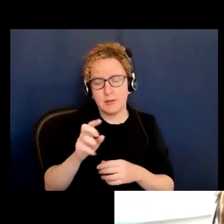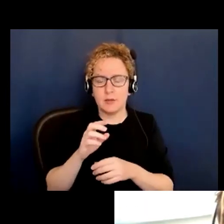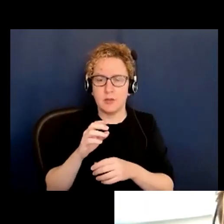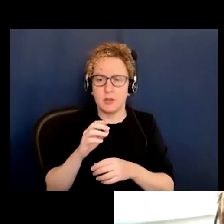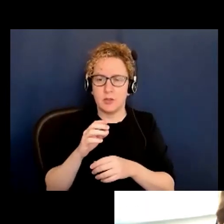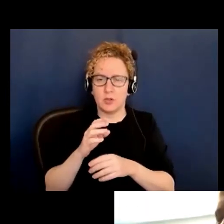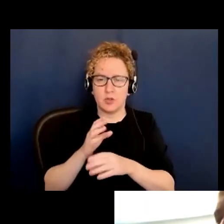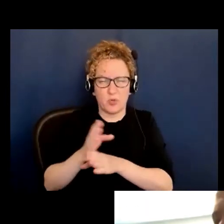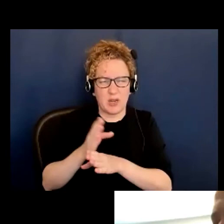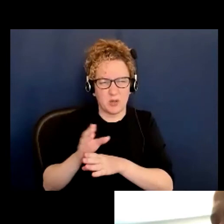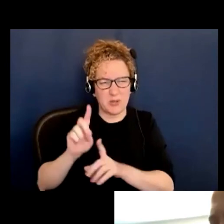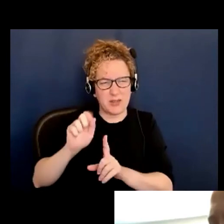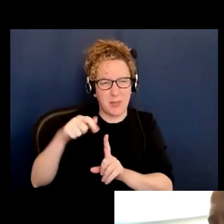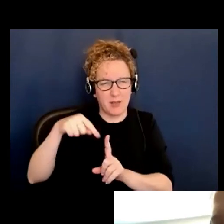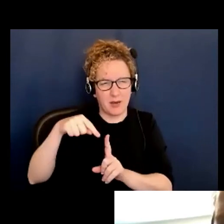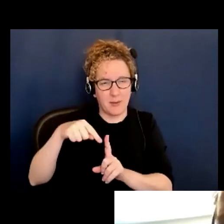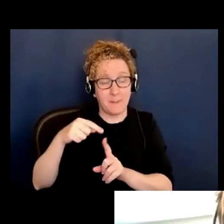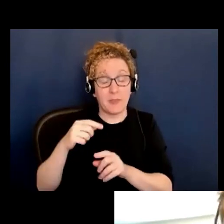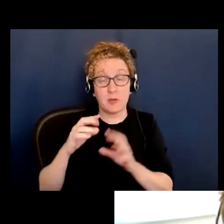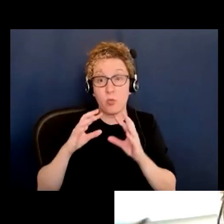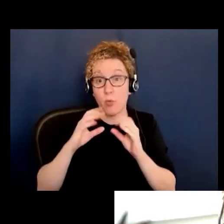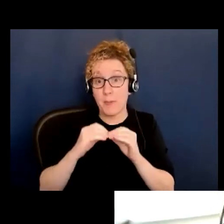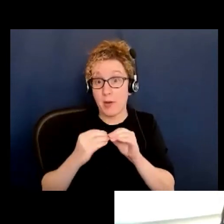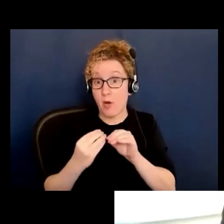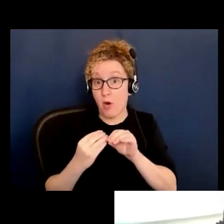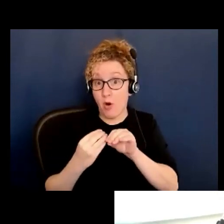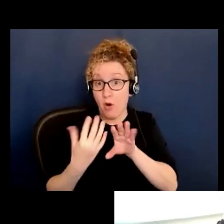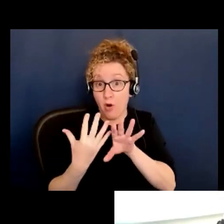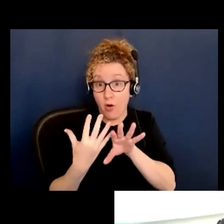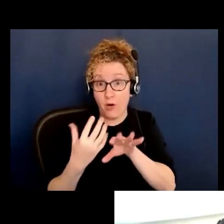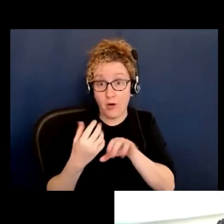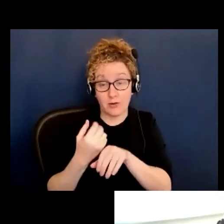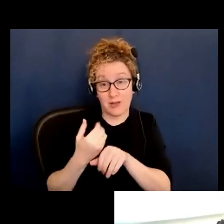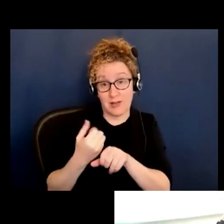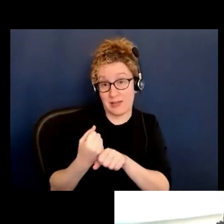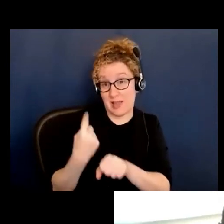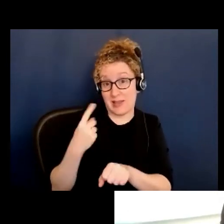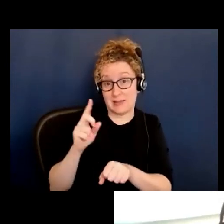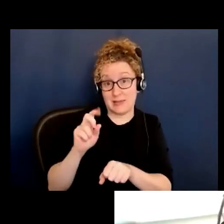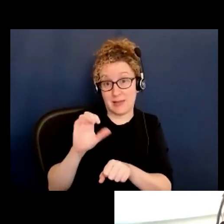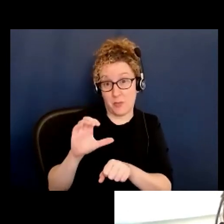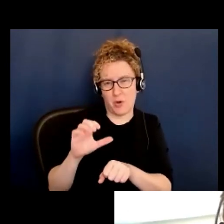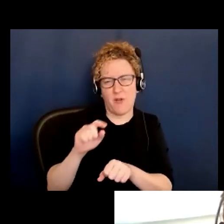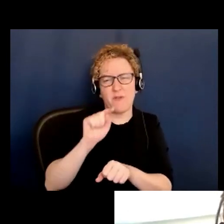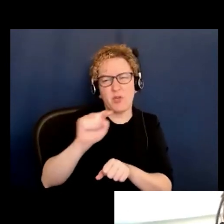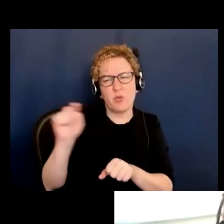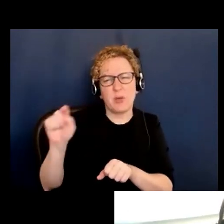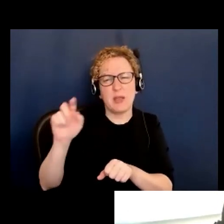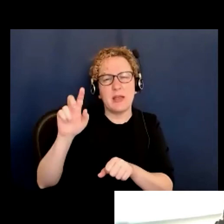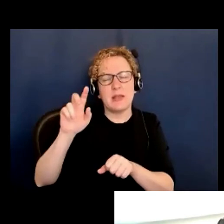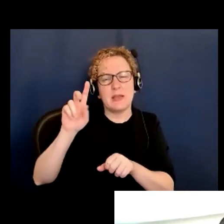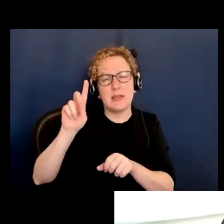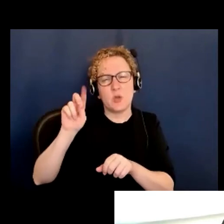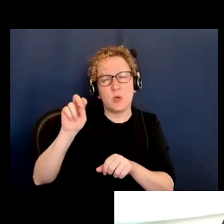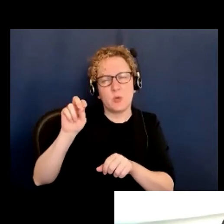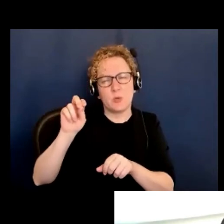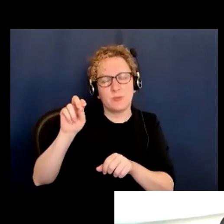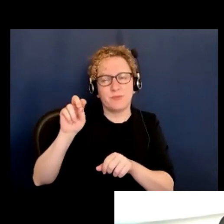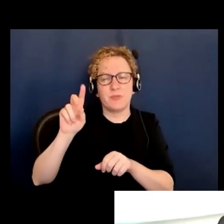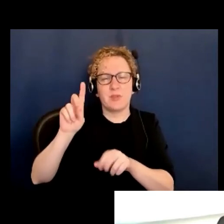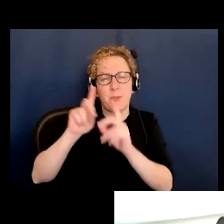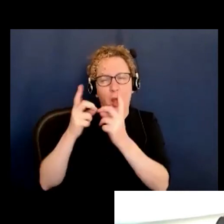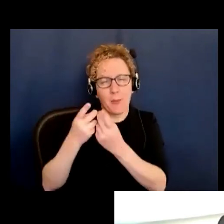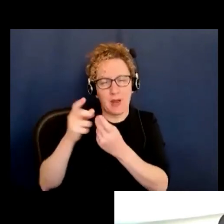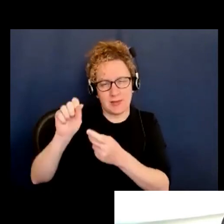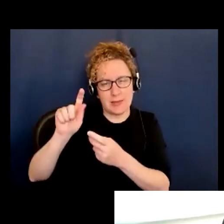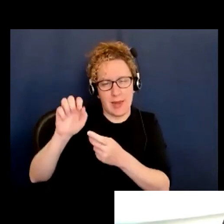webinar last, I think it was December, where we had a few people from State Department present. We've done a handful of other things last year,